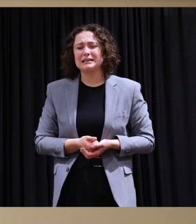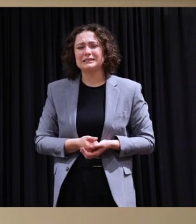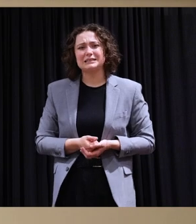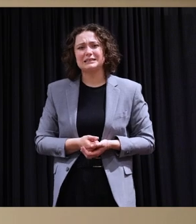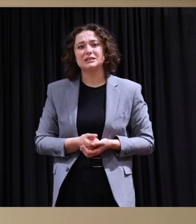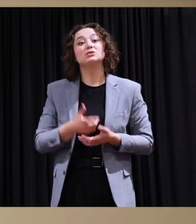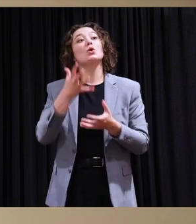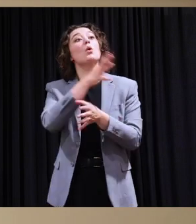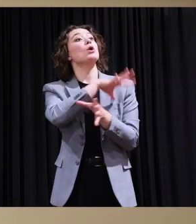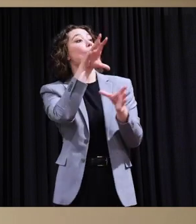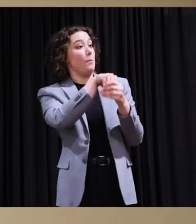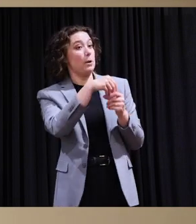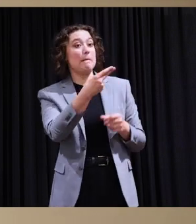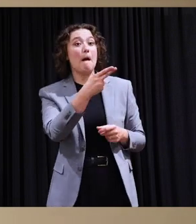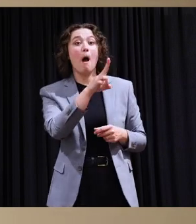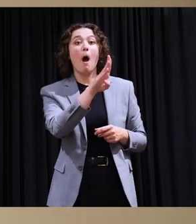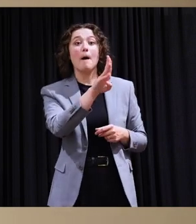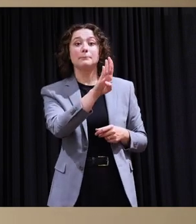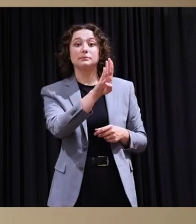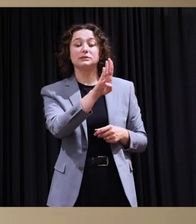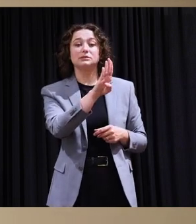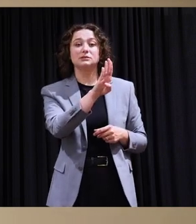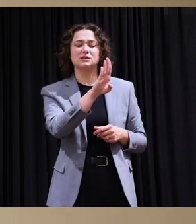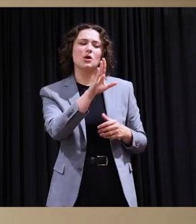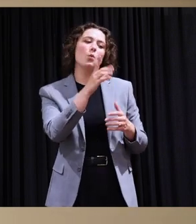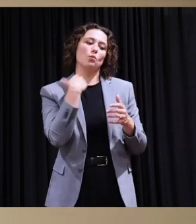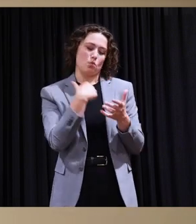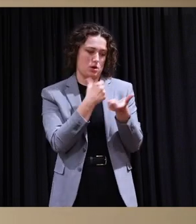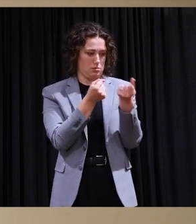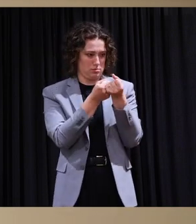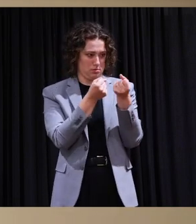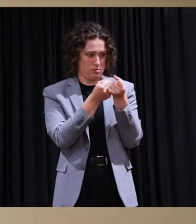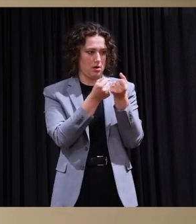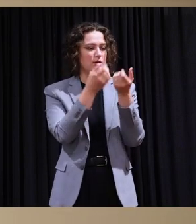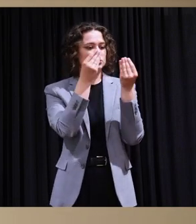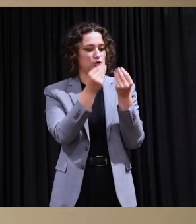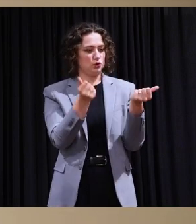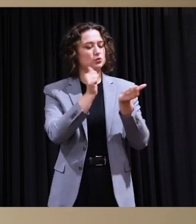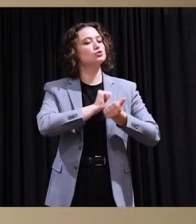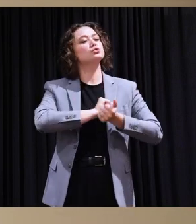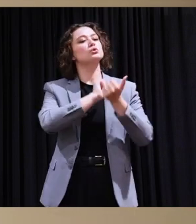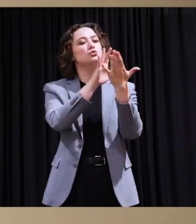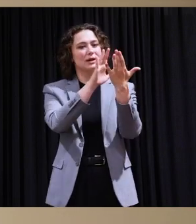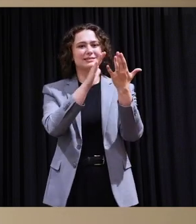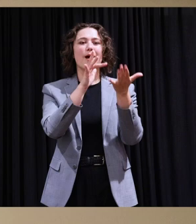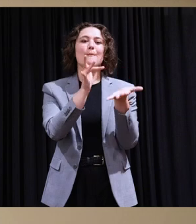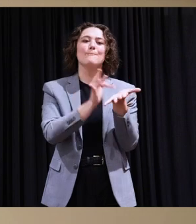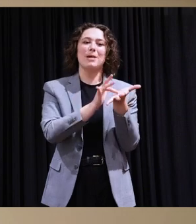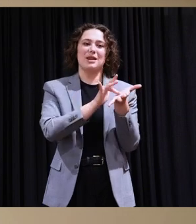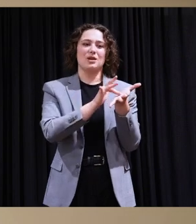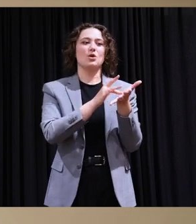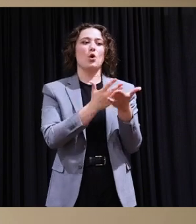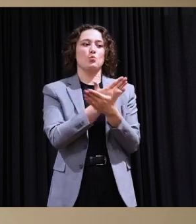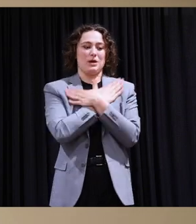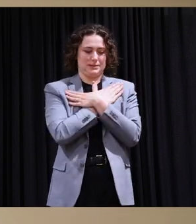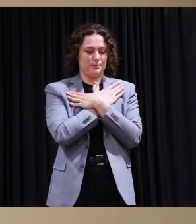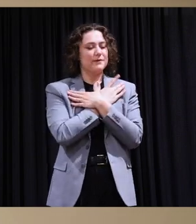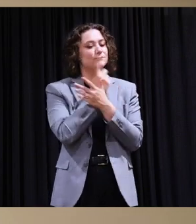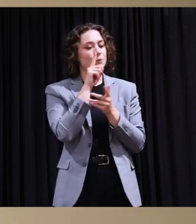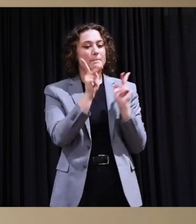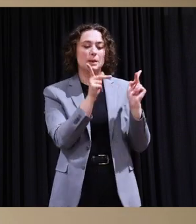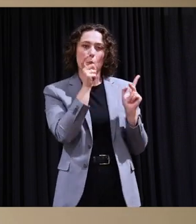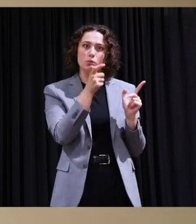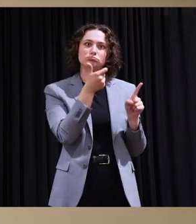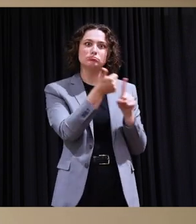we're advocating that there are solutions to address medical respite for people who are unhoused so that they can